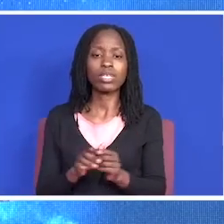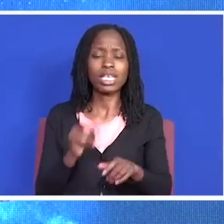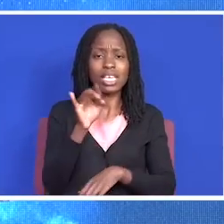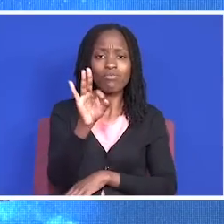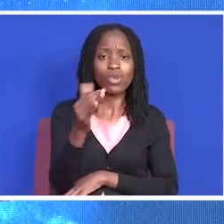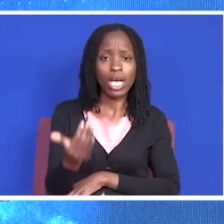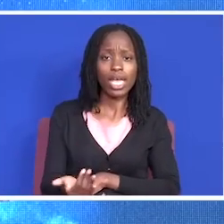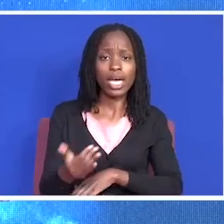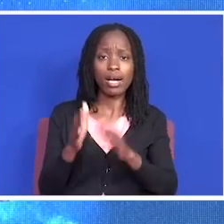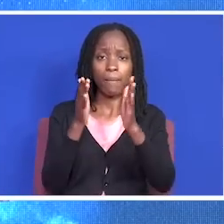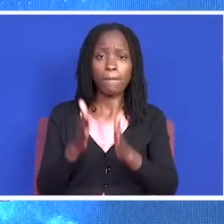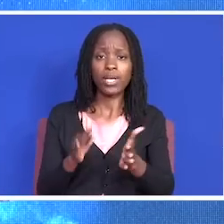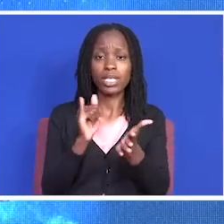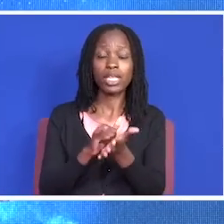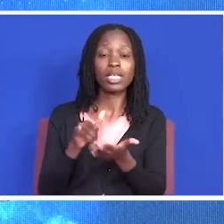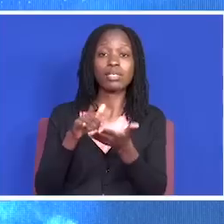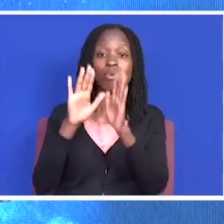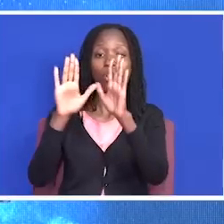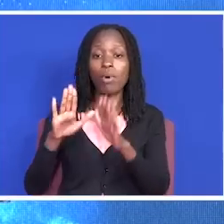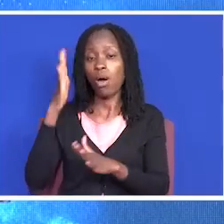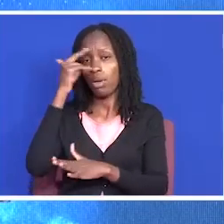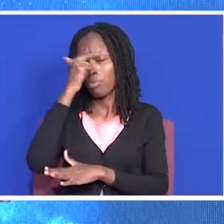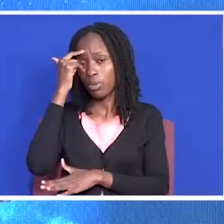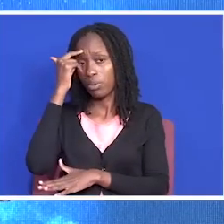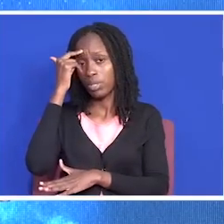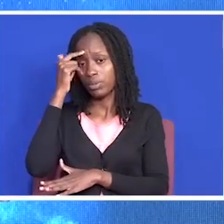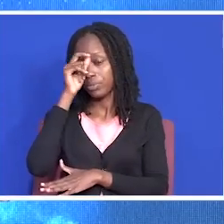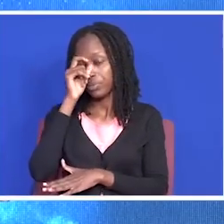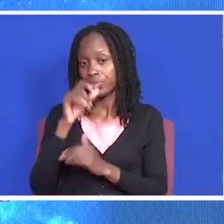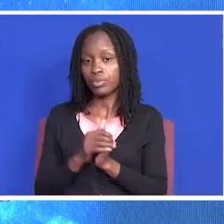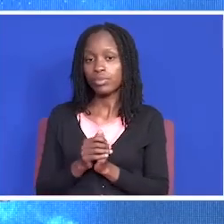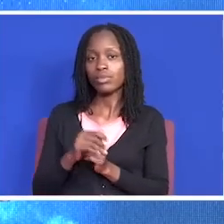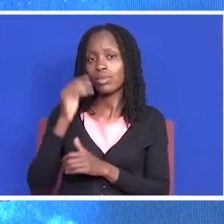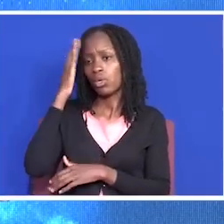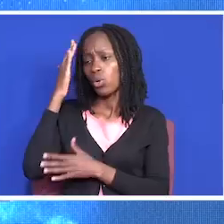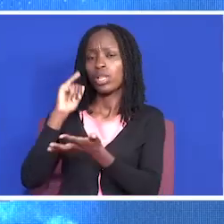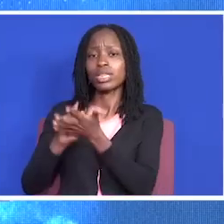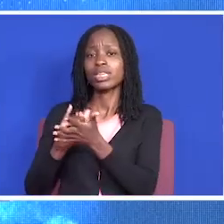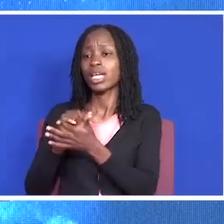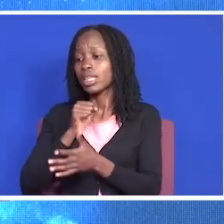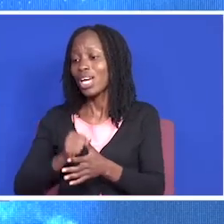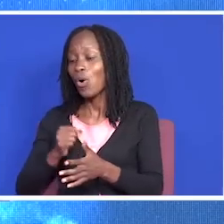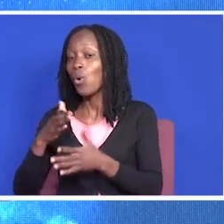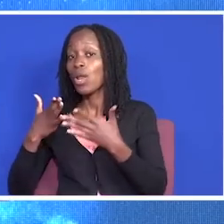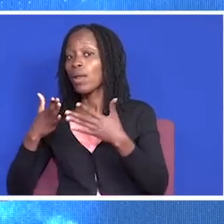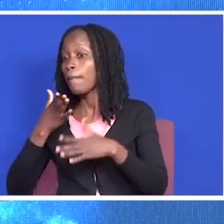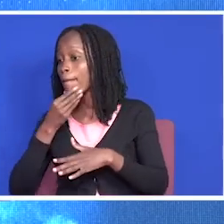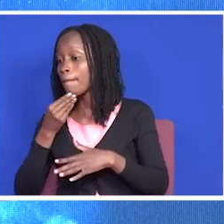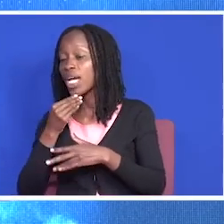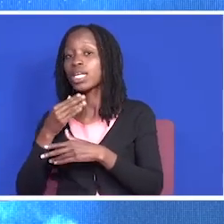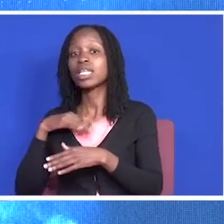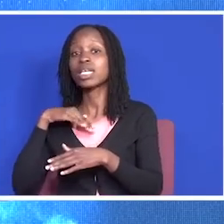even more importantly, because these old guys will be dying soon and gone. But what they'll leave